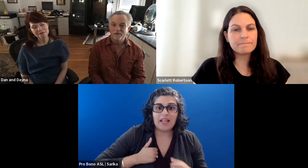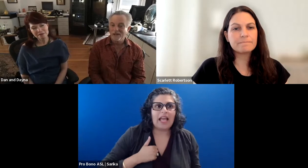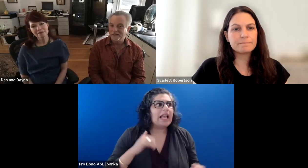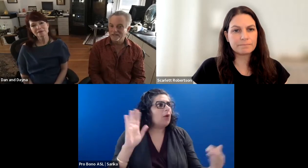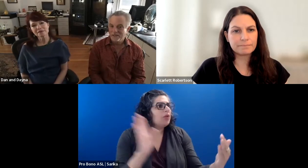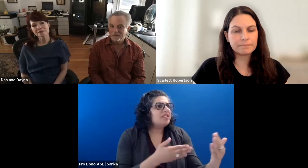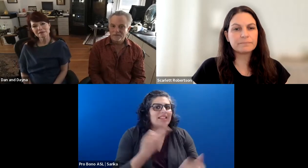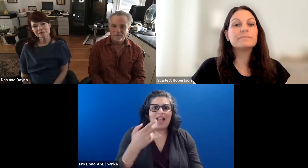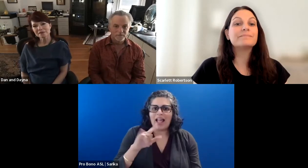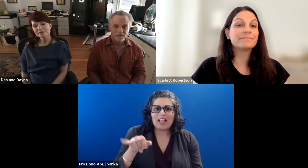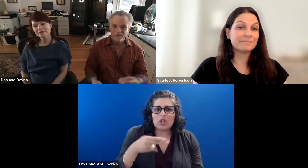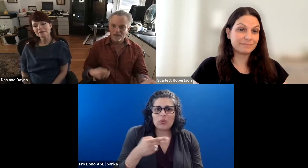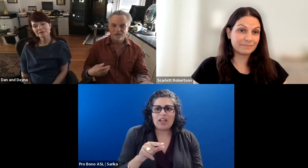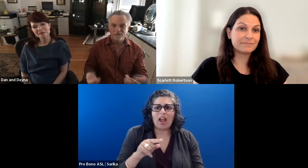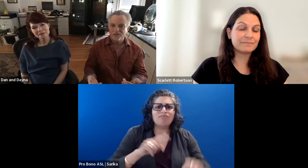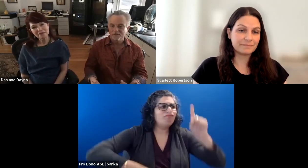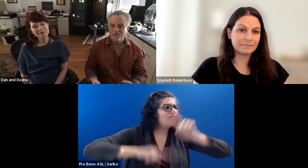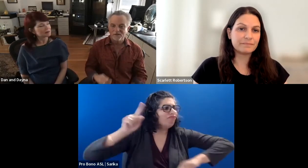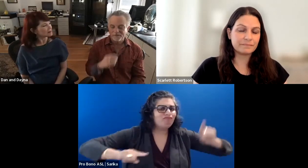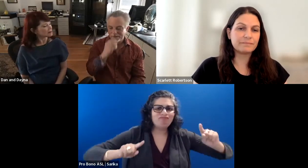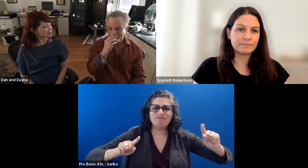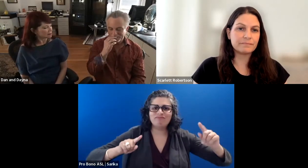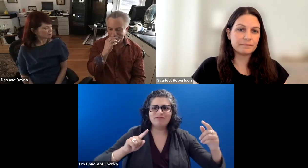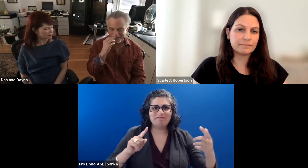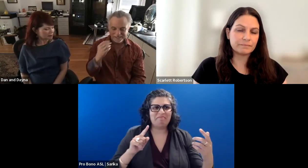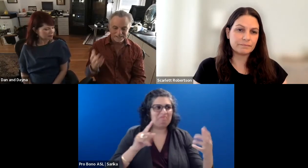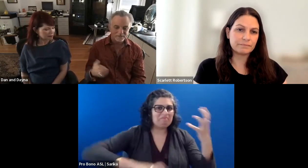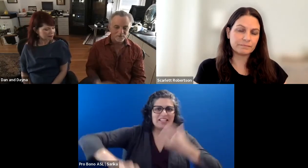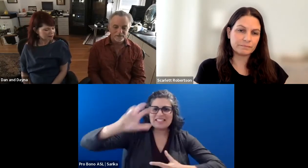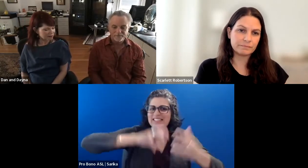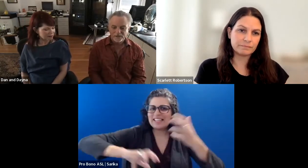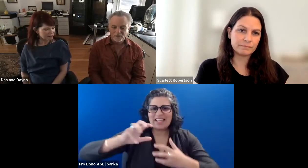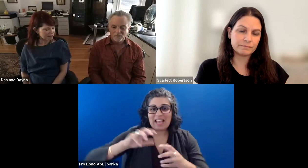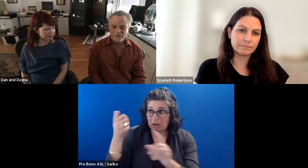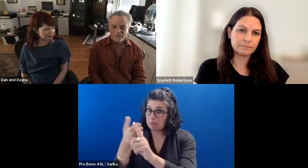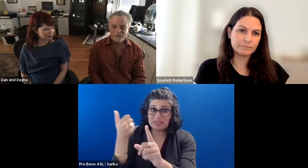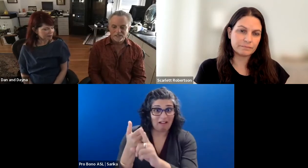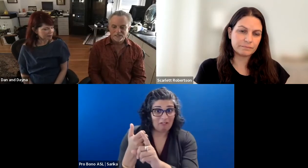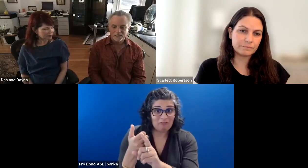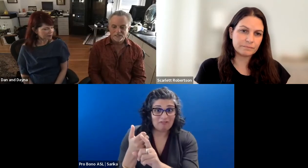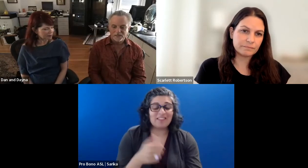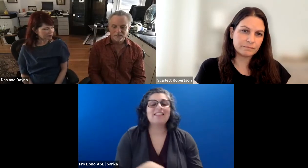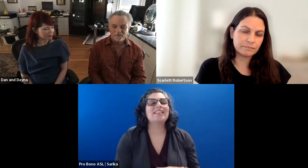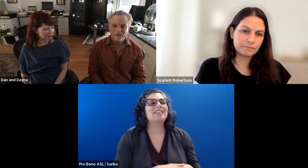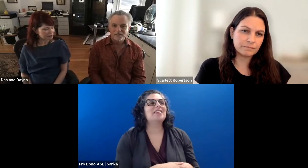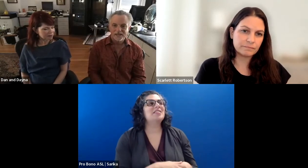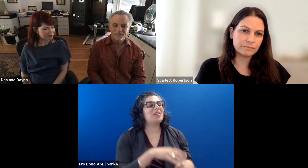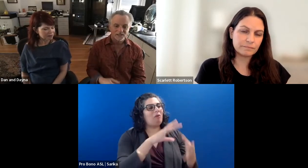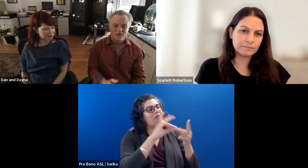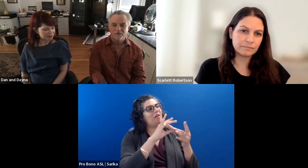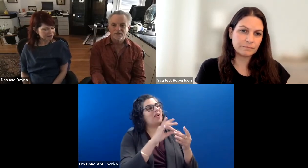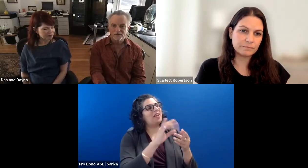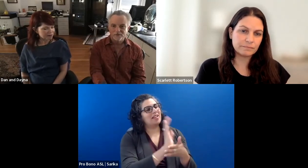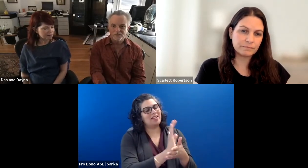on different nights, mixing and matching verses himself. There's something he says in the movie, which is, if you can stand in